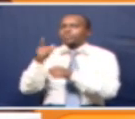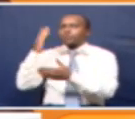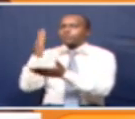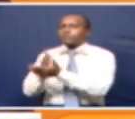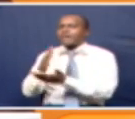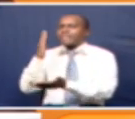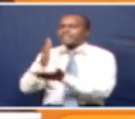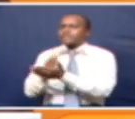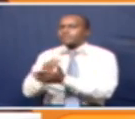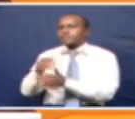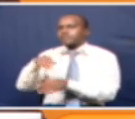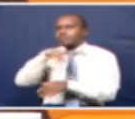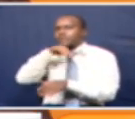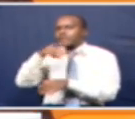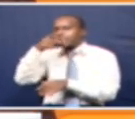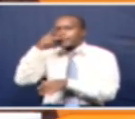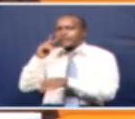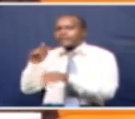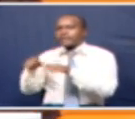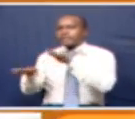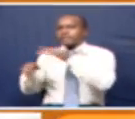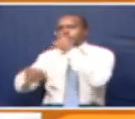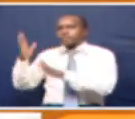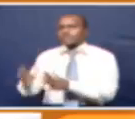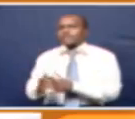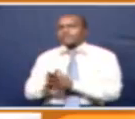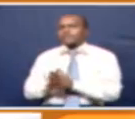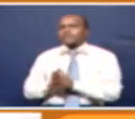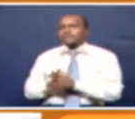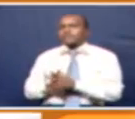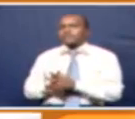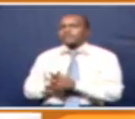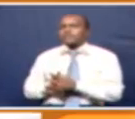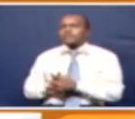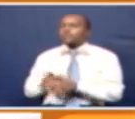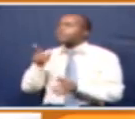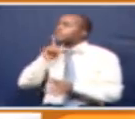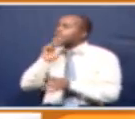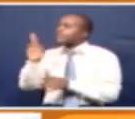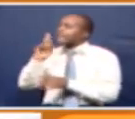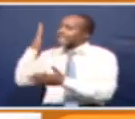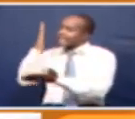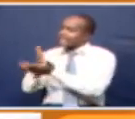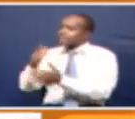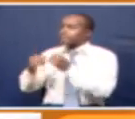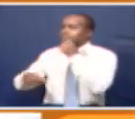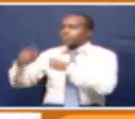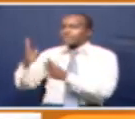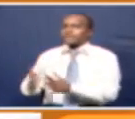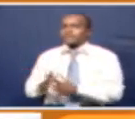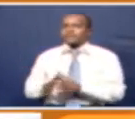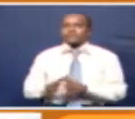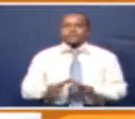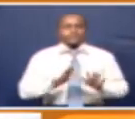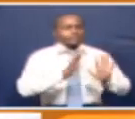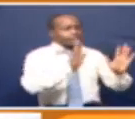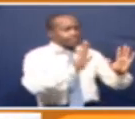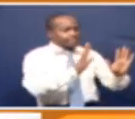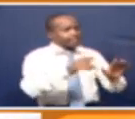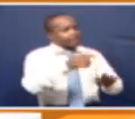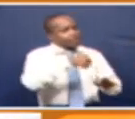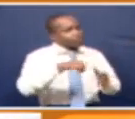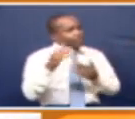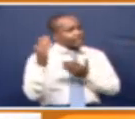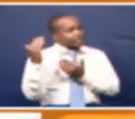Odinga and Kalonzo Musyoka as the president and deputy president? You're saying they're the legitimate president and deputy president. Hussein, we expected